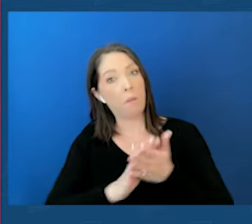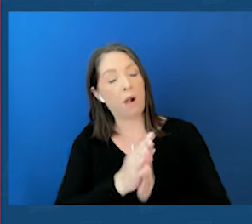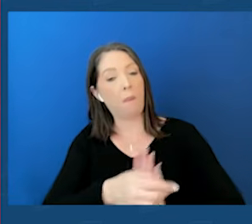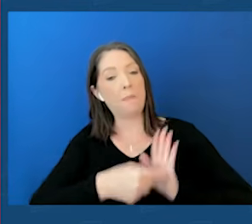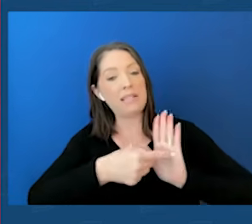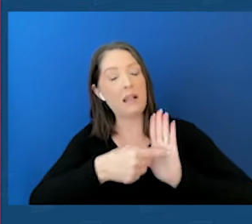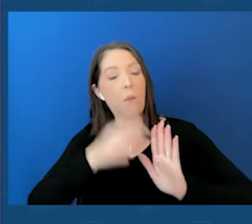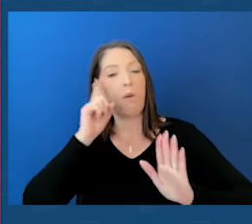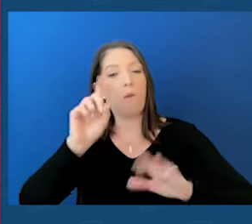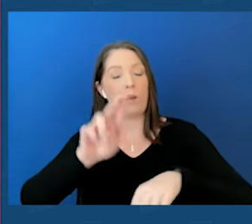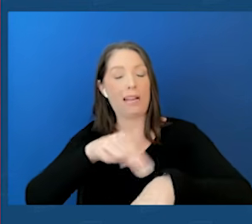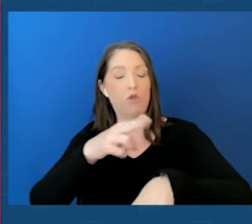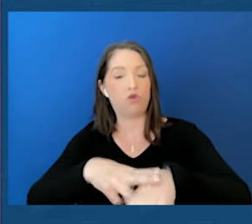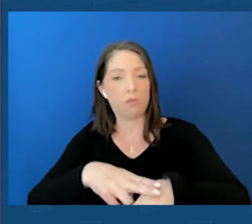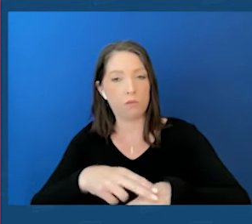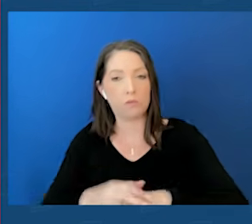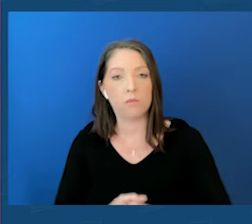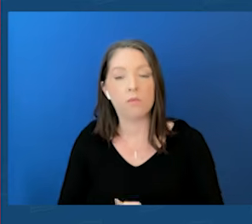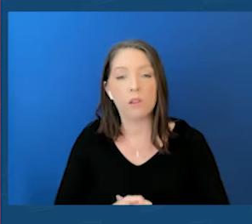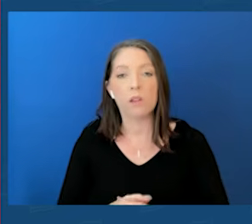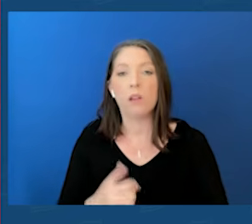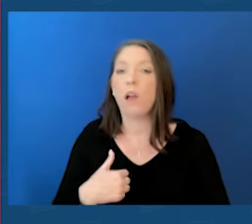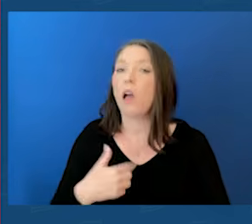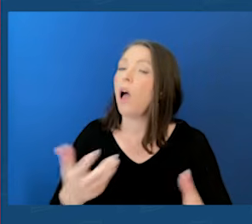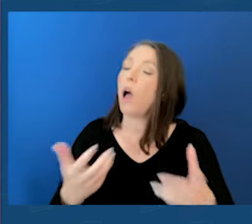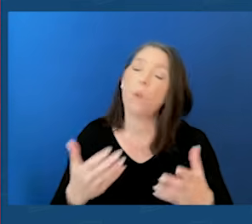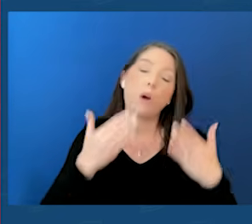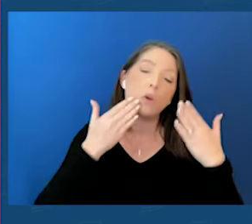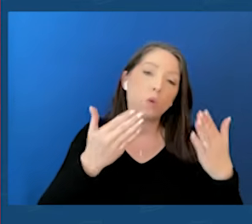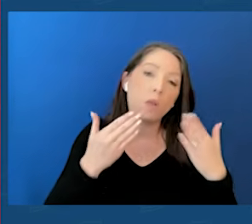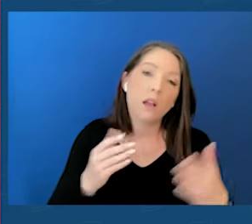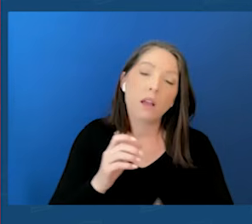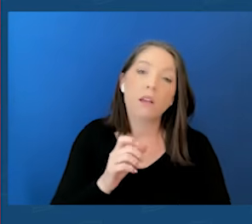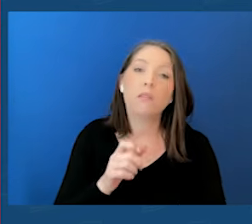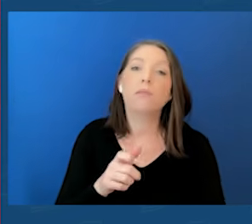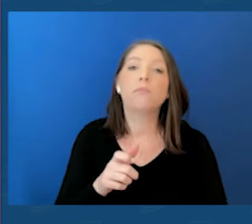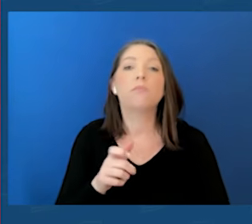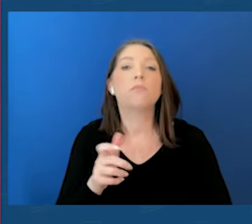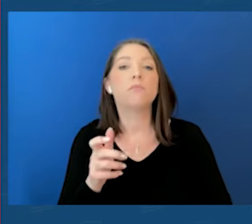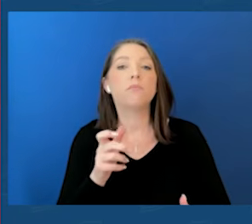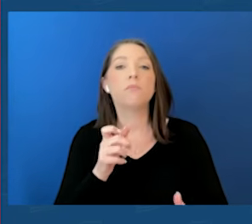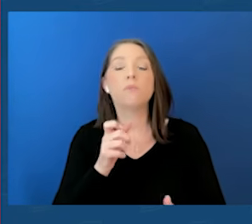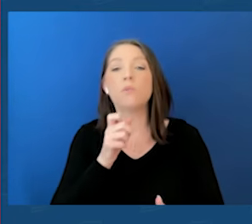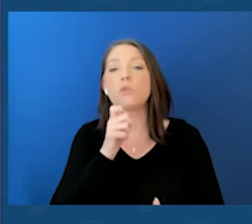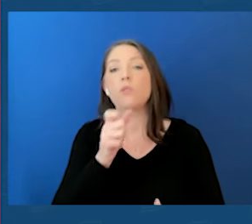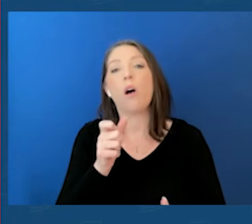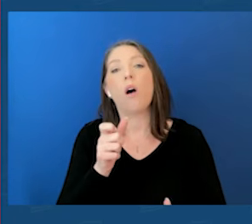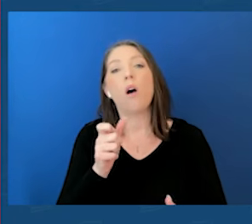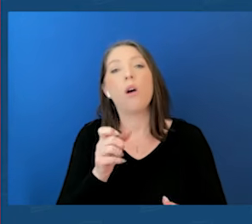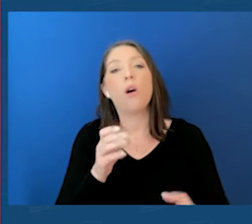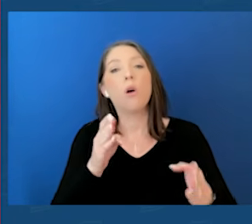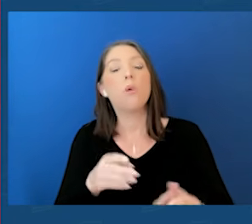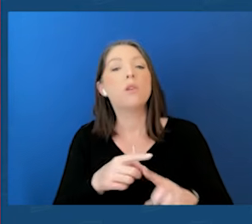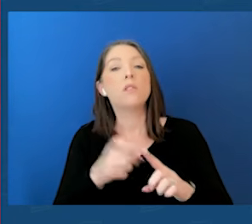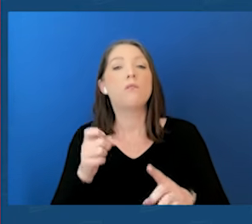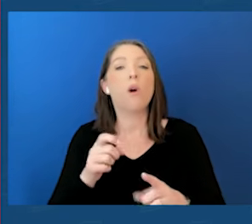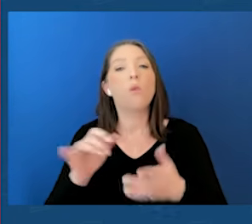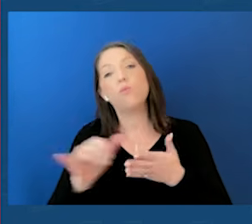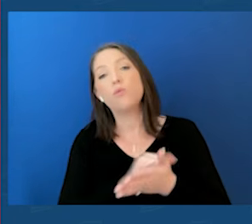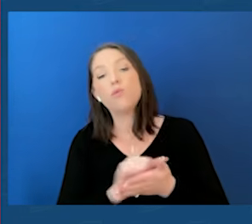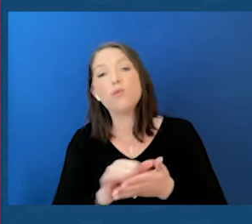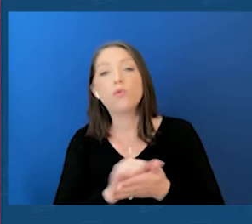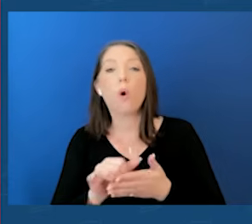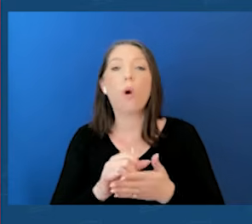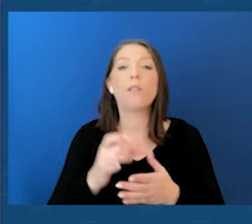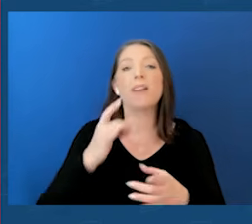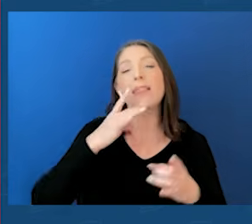nation. And I want to thank not one that comes from the shrewd city of New York with